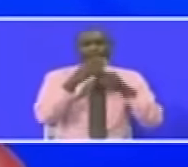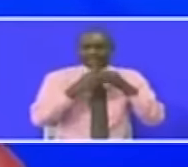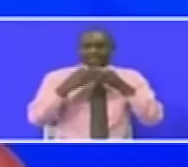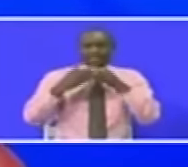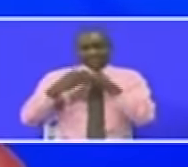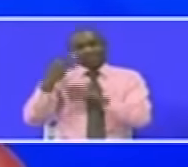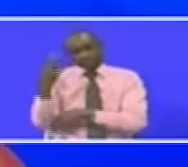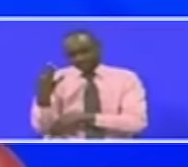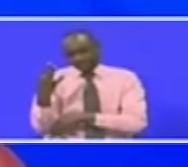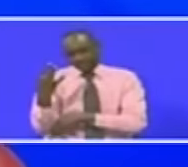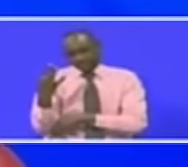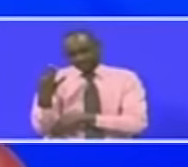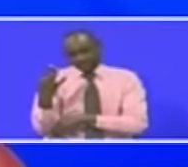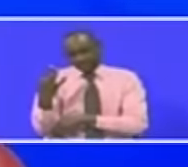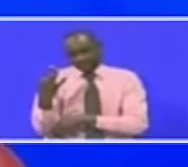1993.